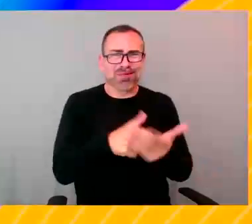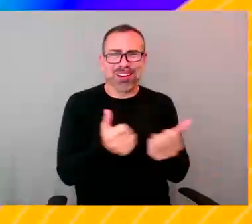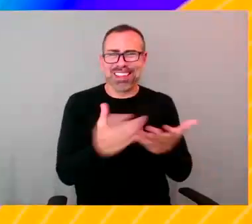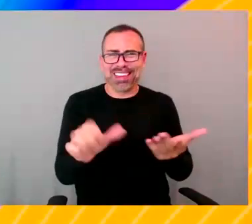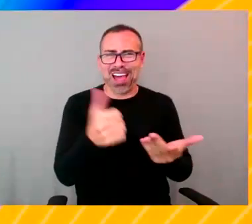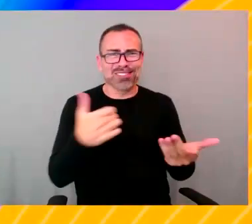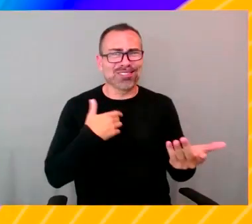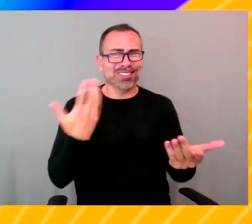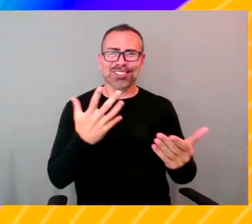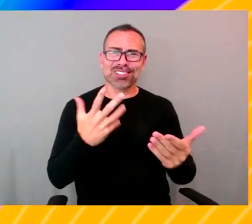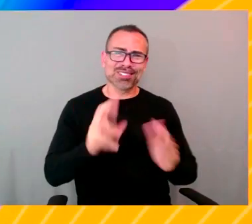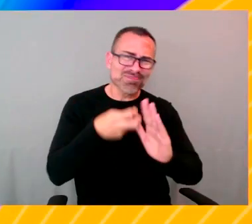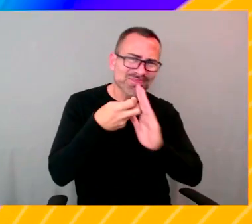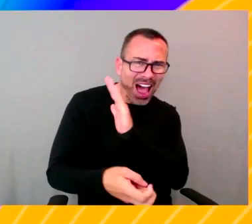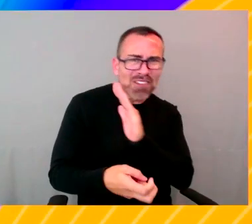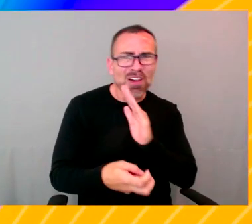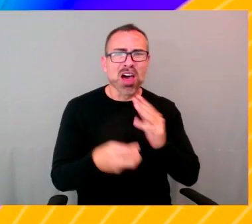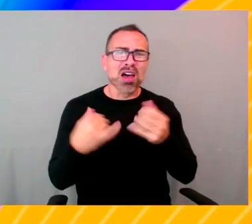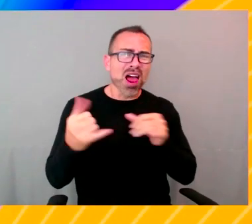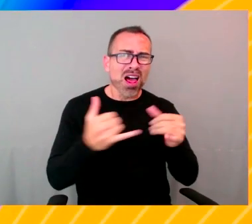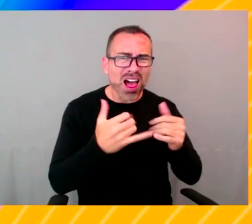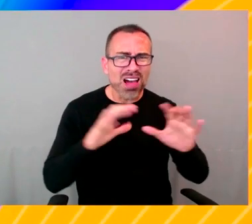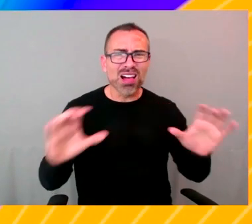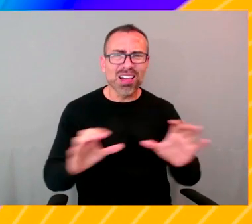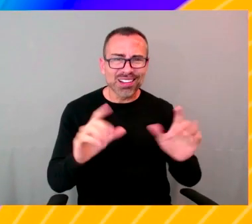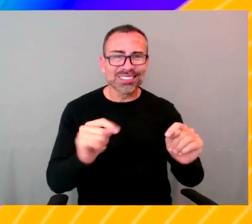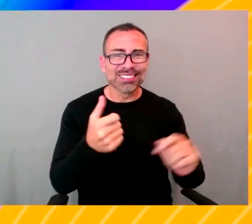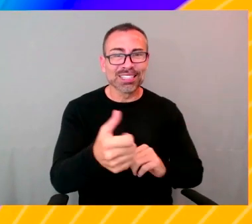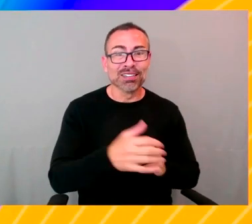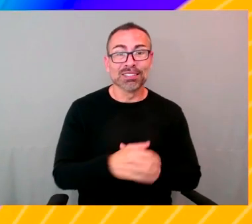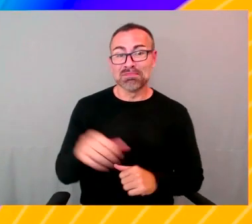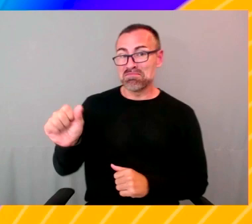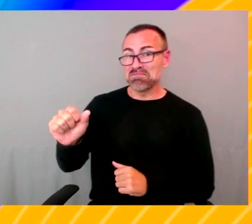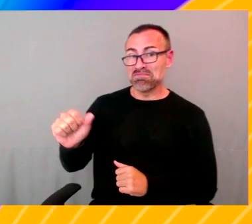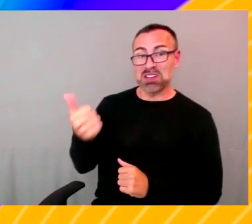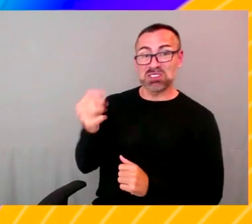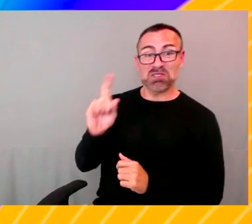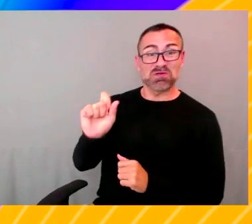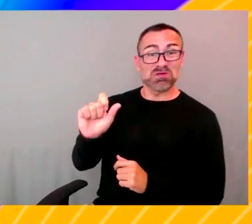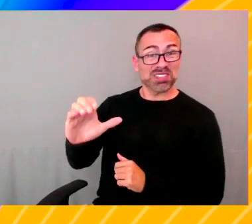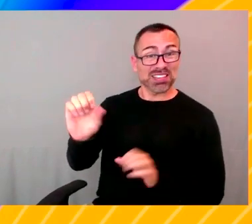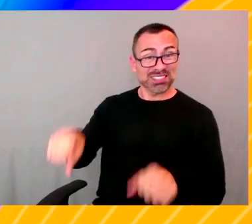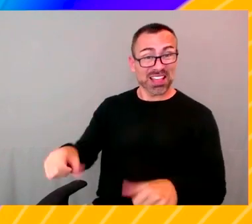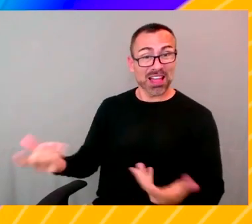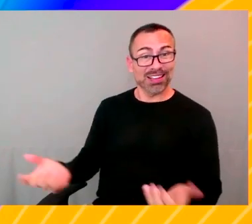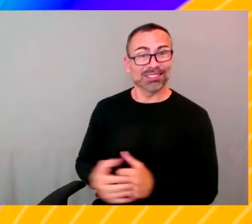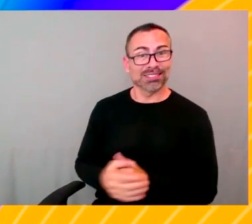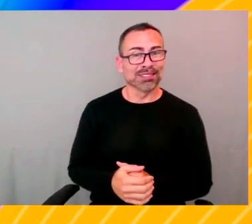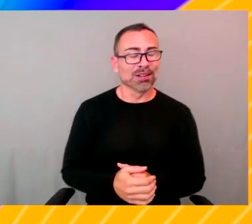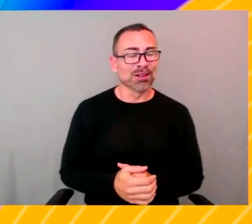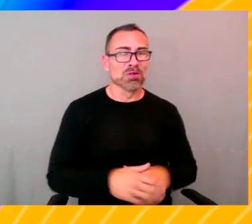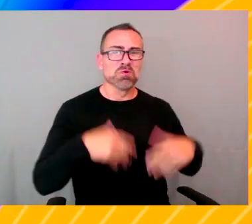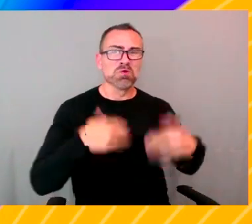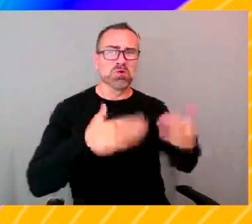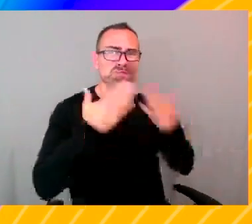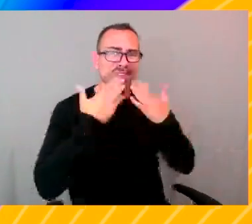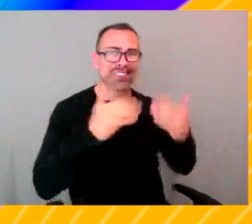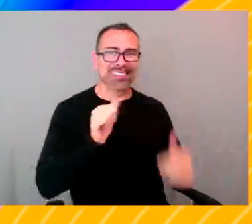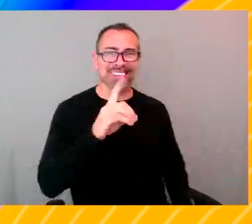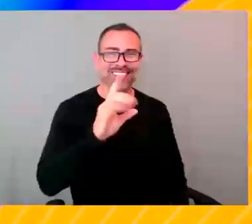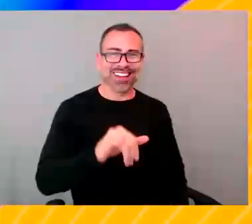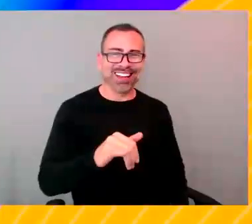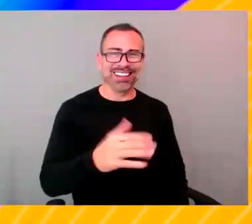few seconds. Honestly, it's really Yeah, convenient. awesome. Great. Well, thank you, Andy. Thank you for showing us all that was